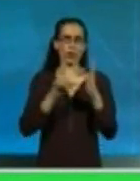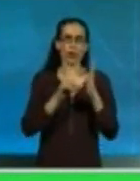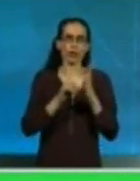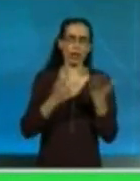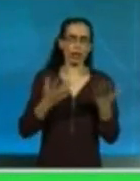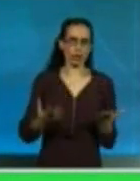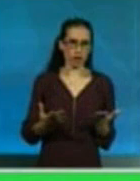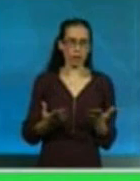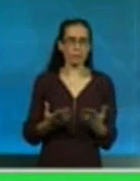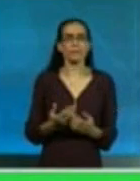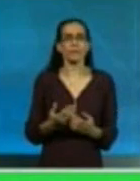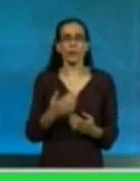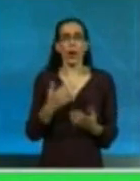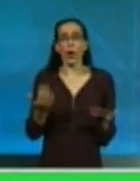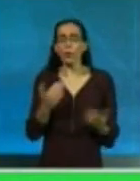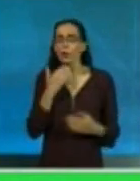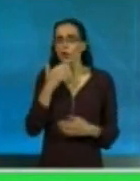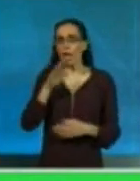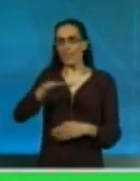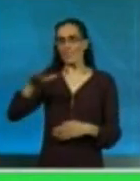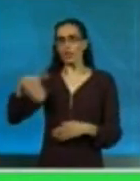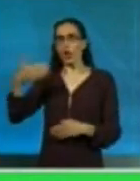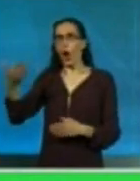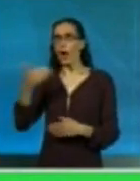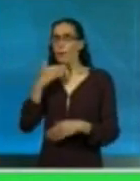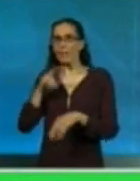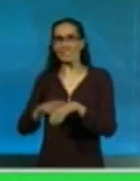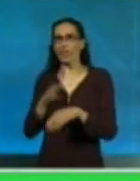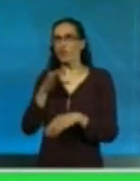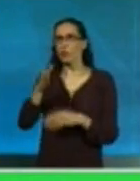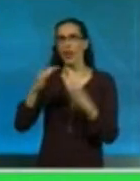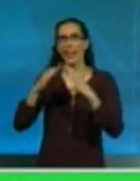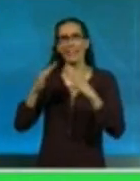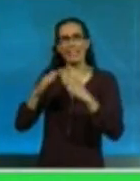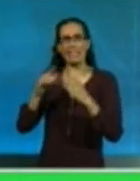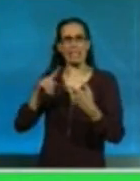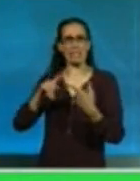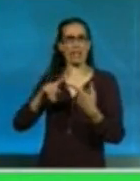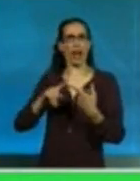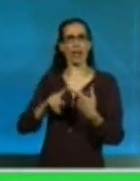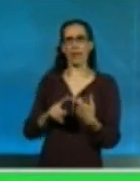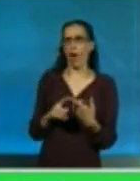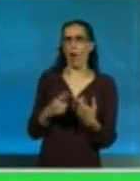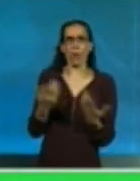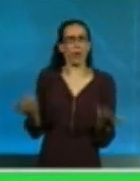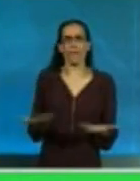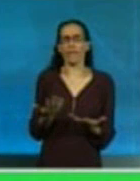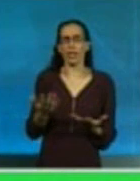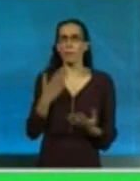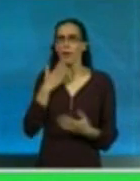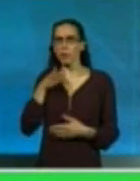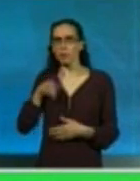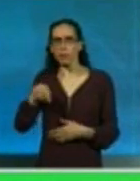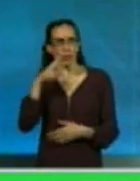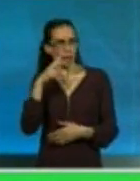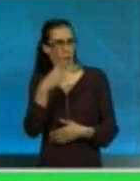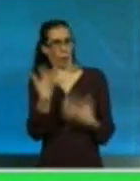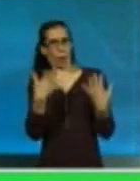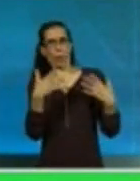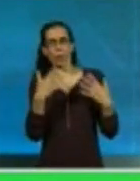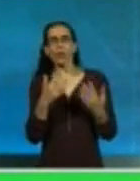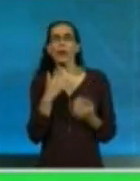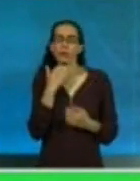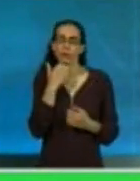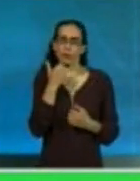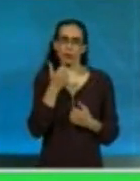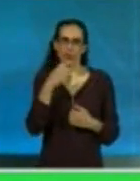jagħmel li jrid dik il-ħaġa li ma tistax toħroġ minn ġew Knisja. Jew ħatmu l-qudis tara l-pasta żgħati fit-toroq, aħna mdejqin ħafna